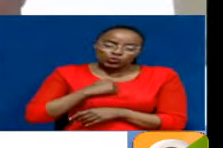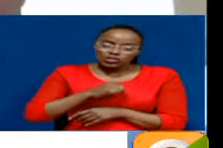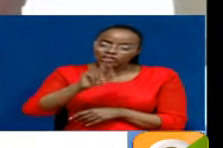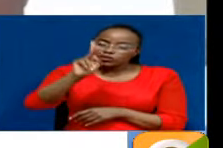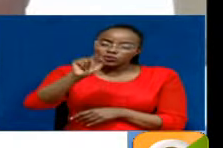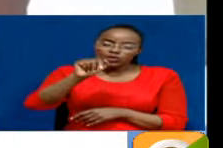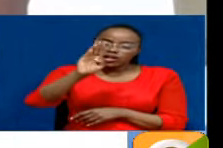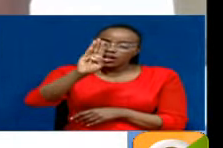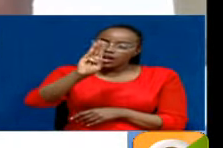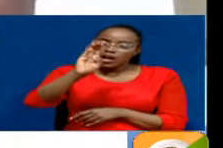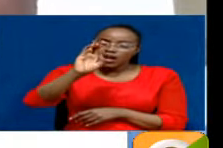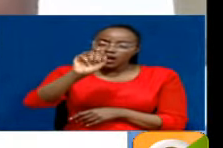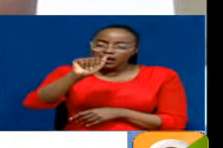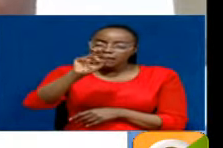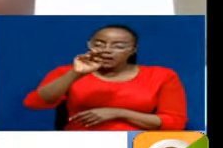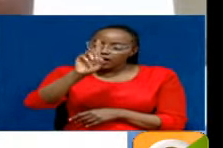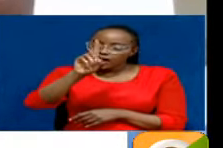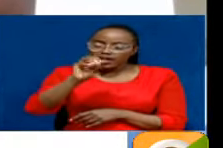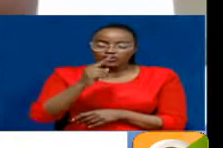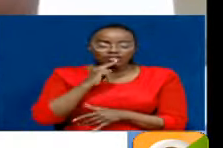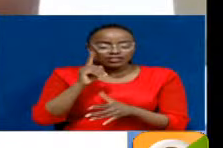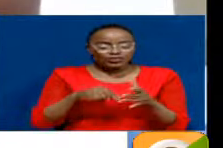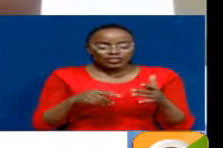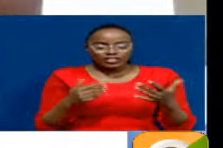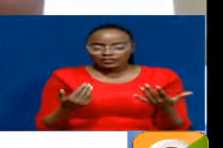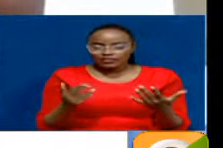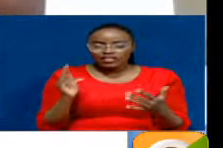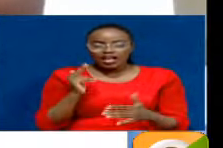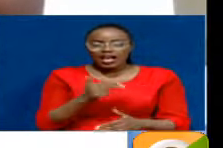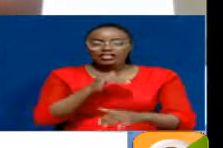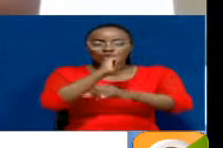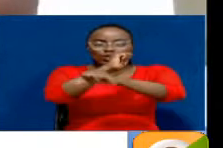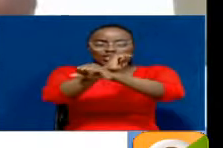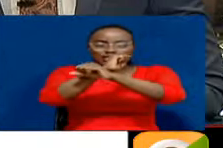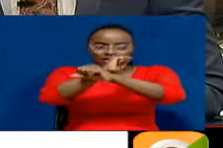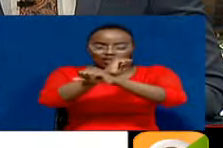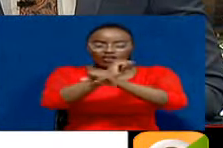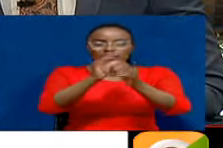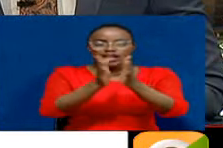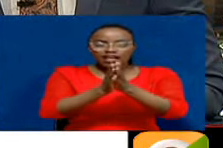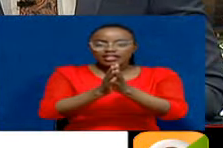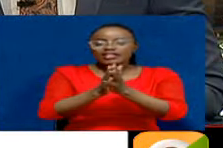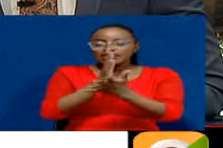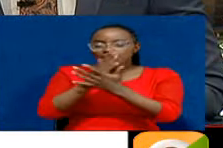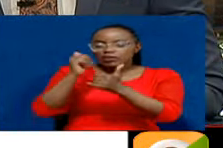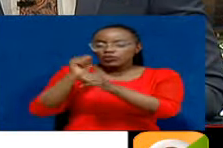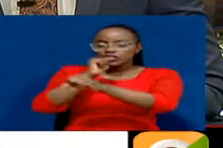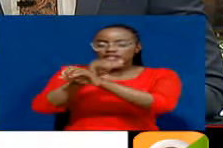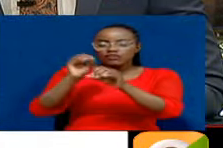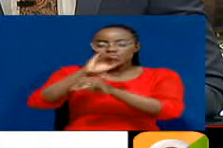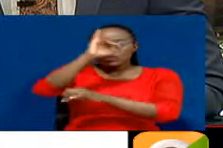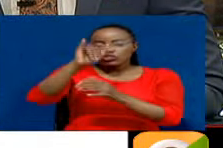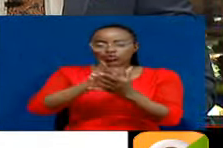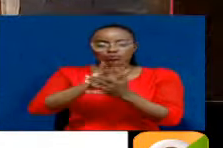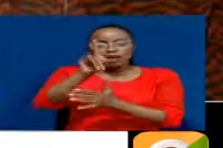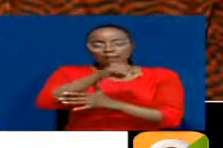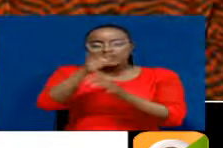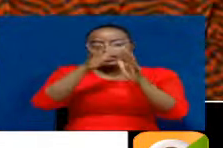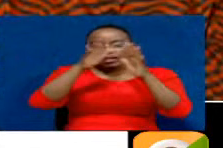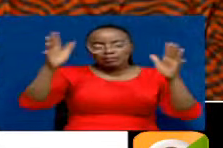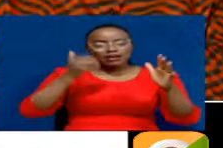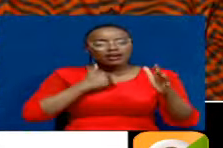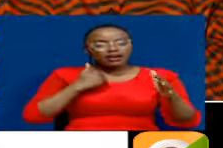know, on this, you know, live TV that we defended something that should not have been defended, and Jubilee was a mistake.